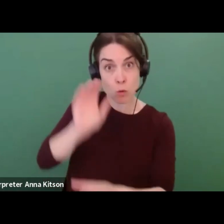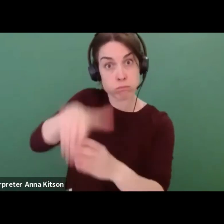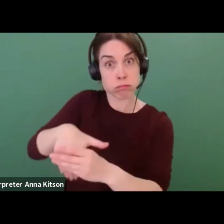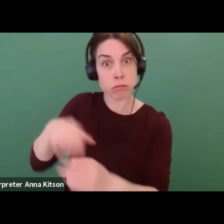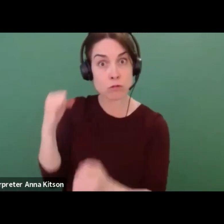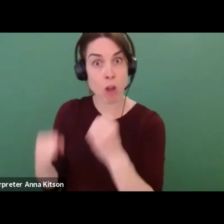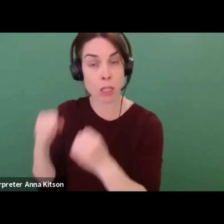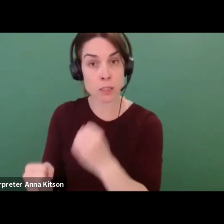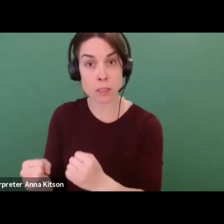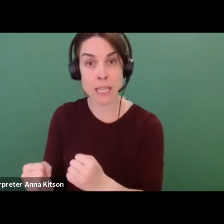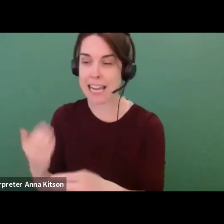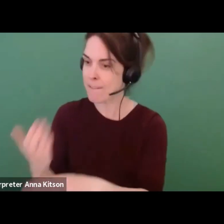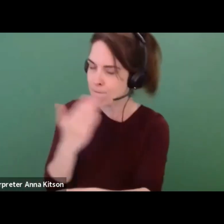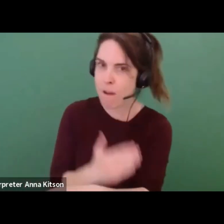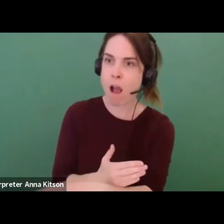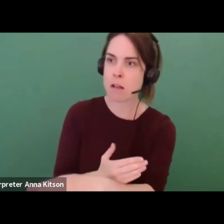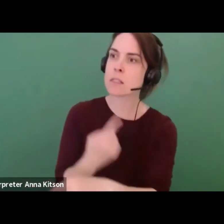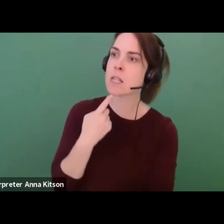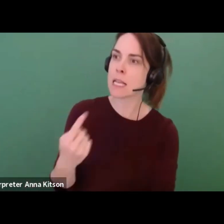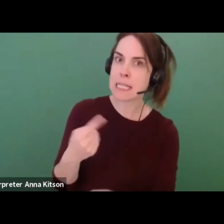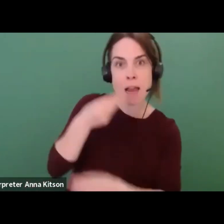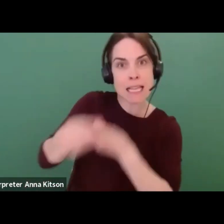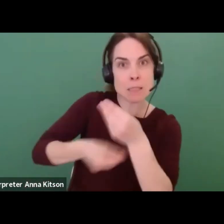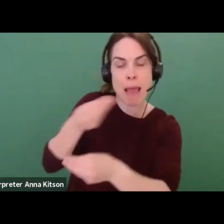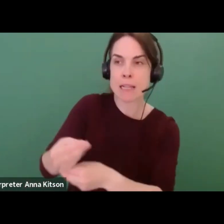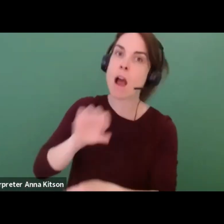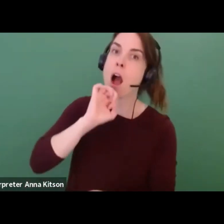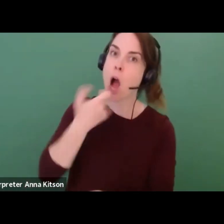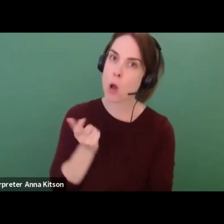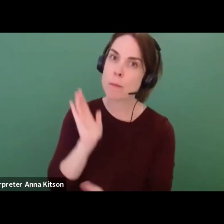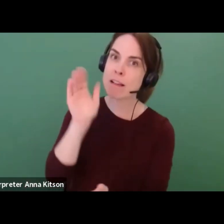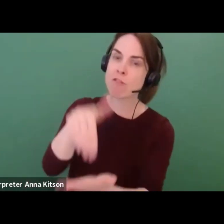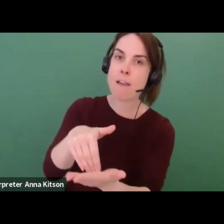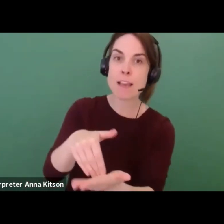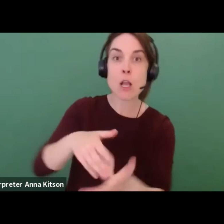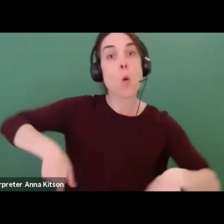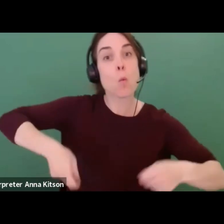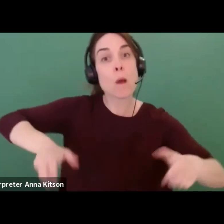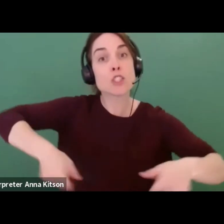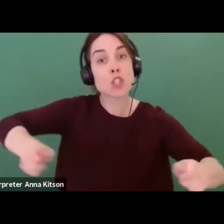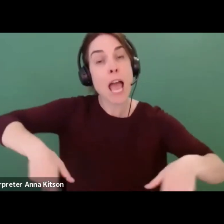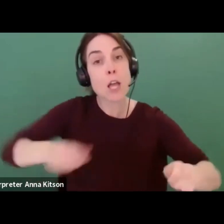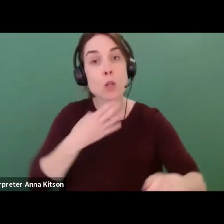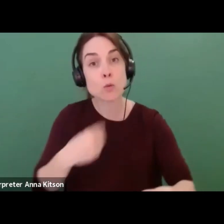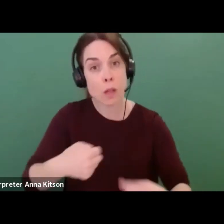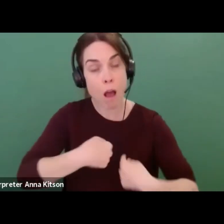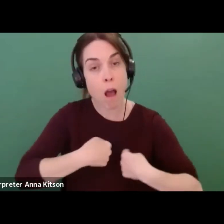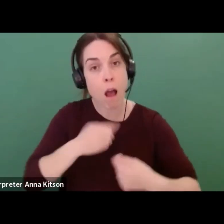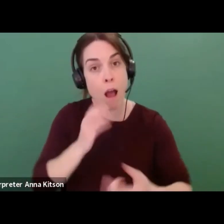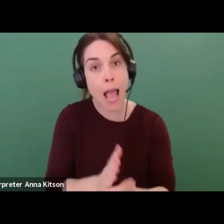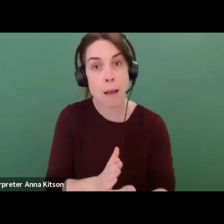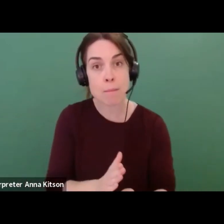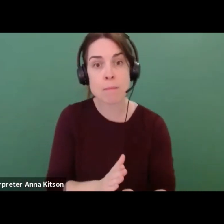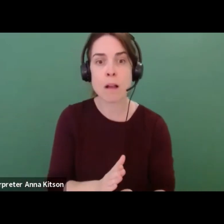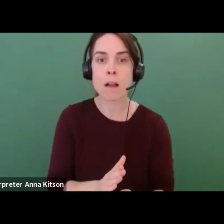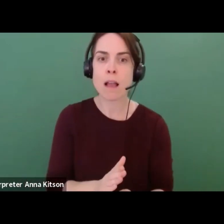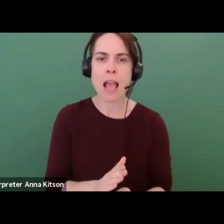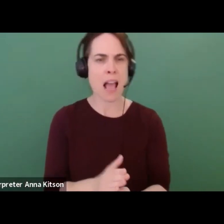be attending in a wheelchair and asked them if it would be okay, and they never responded, and turned up on the day and said, "You can't possibly do that, health and